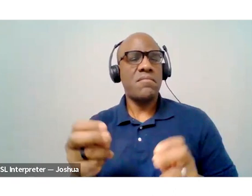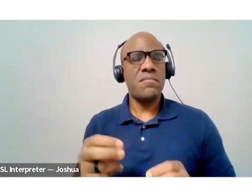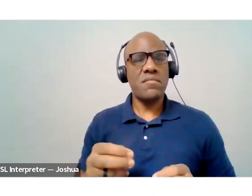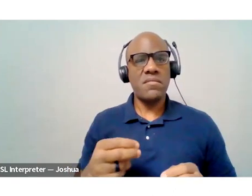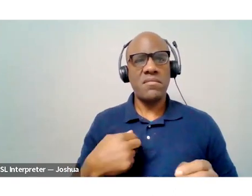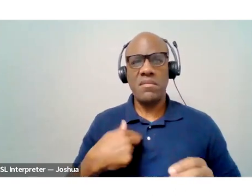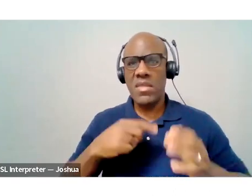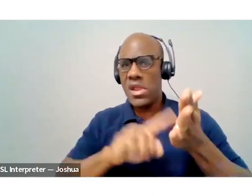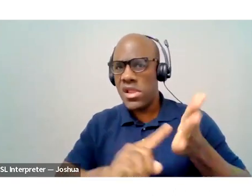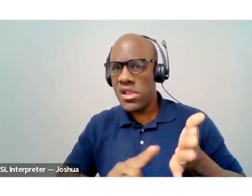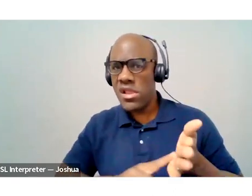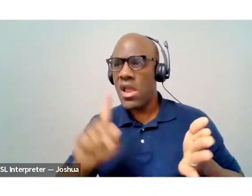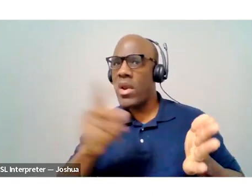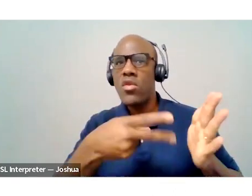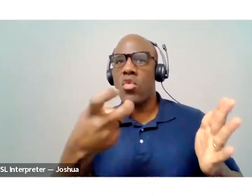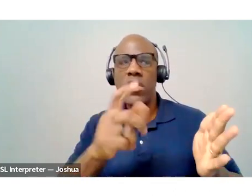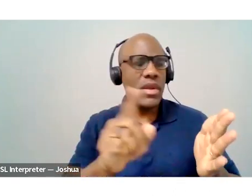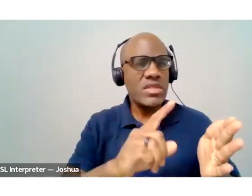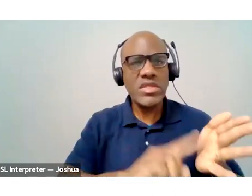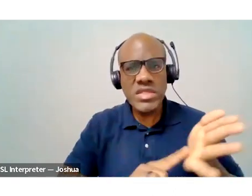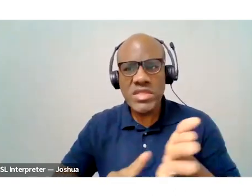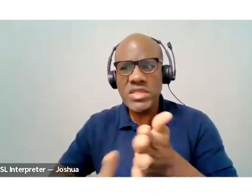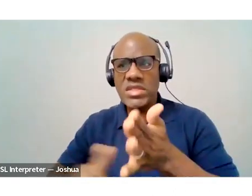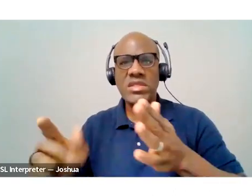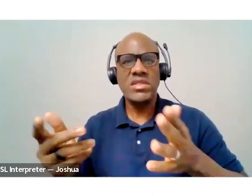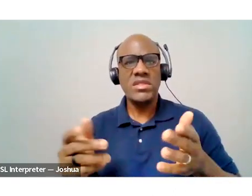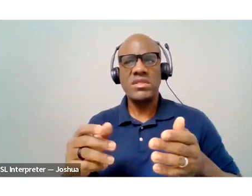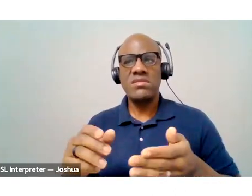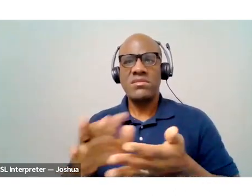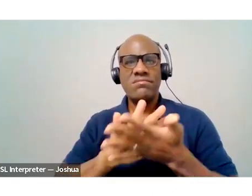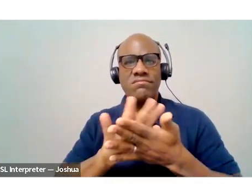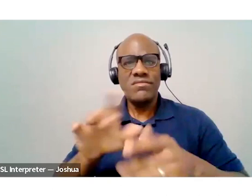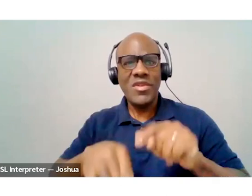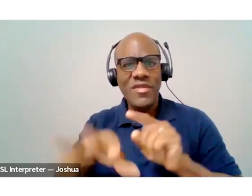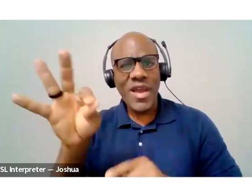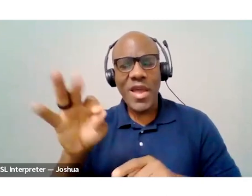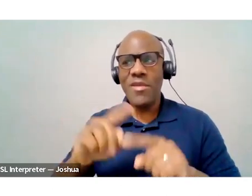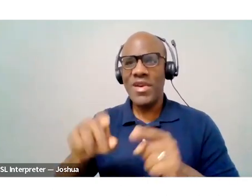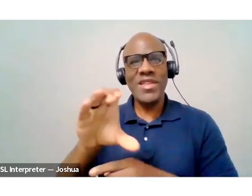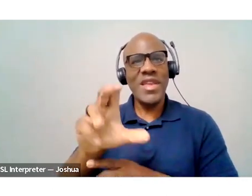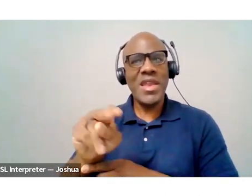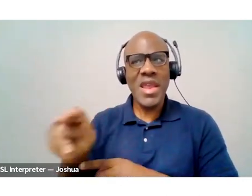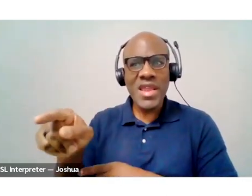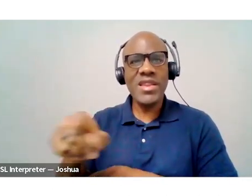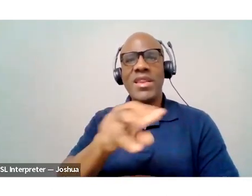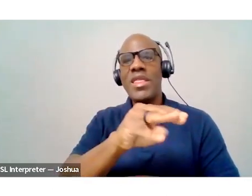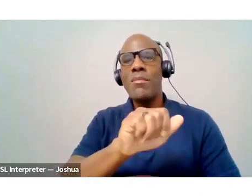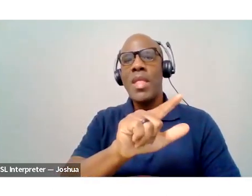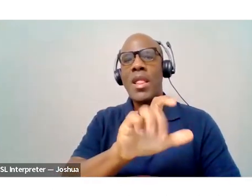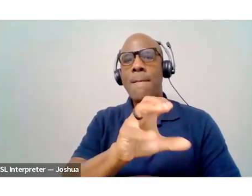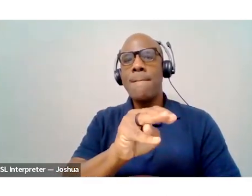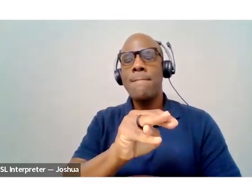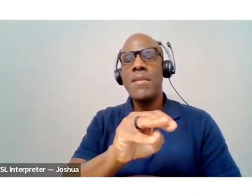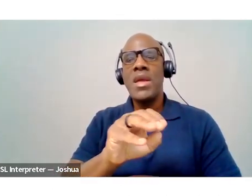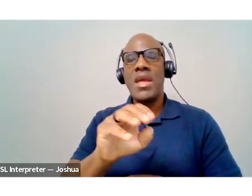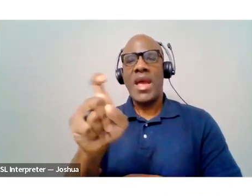even find it, yet it made its presence be known on CNN, and even the Malcolm X Museum quoted it out.